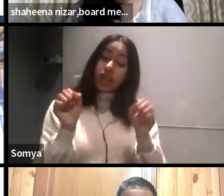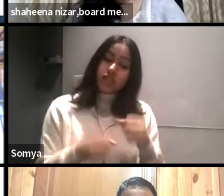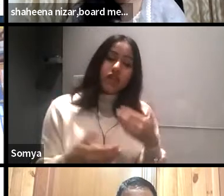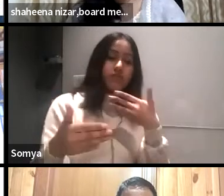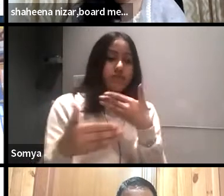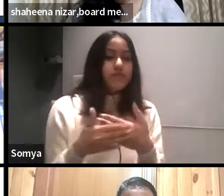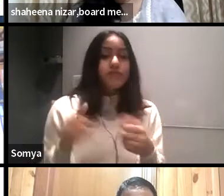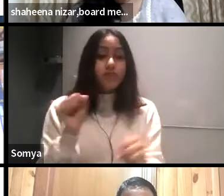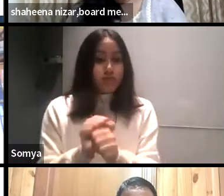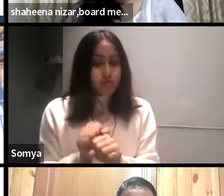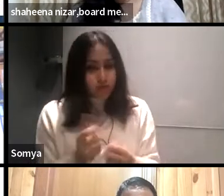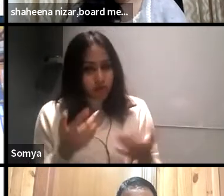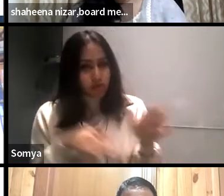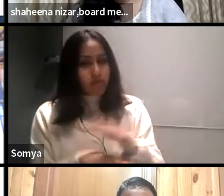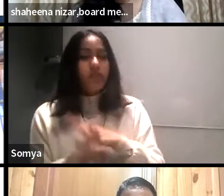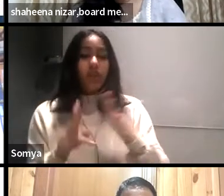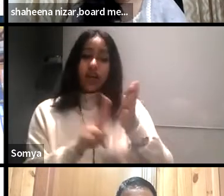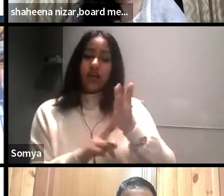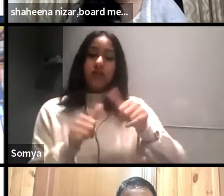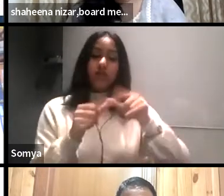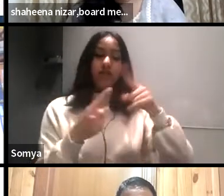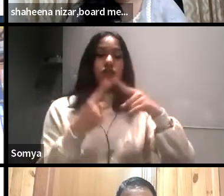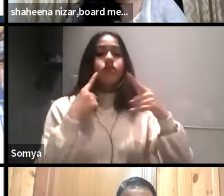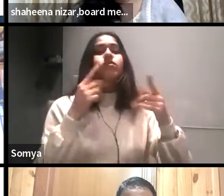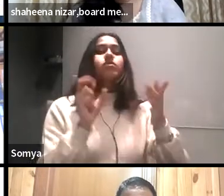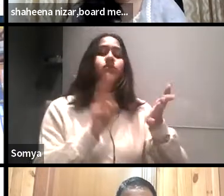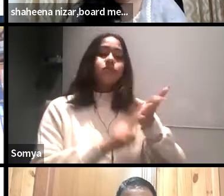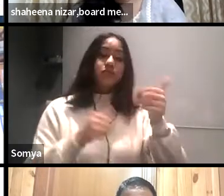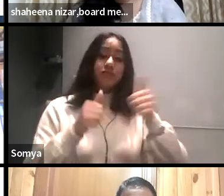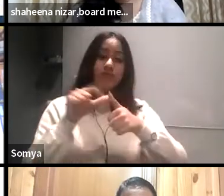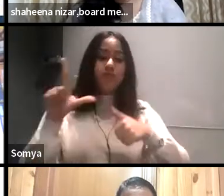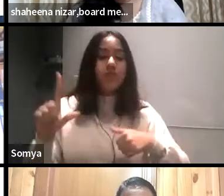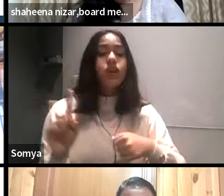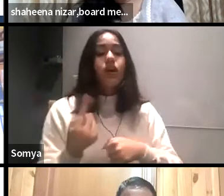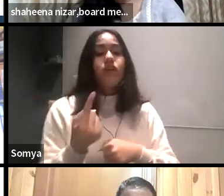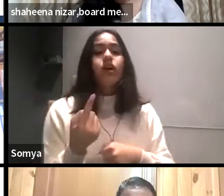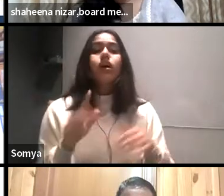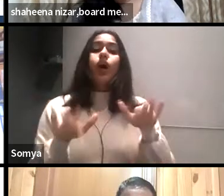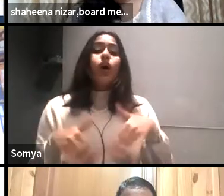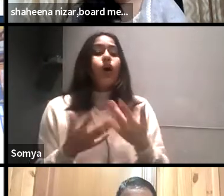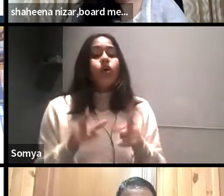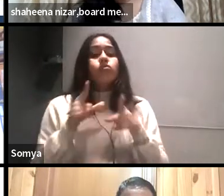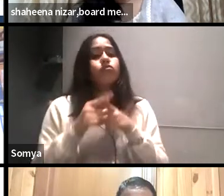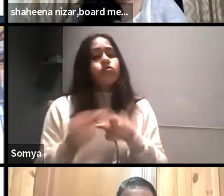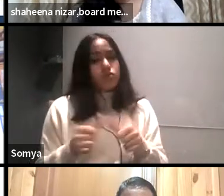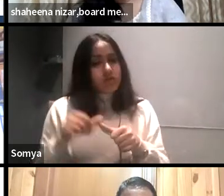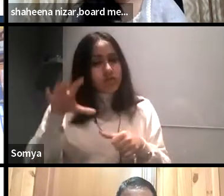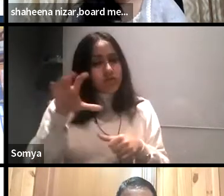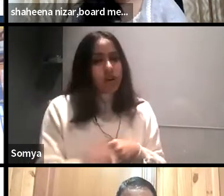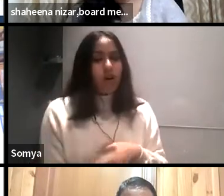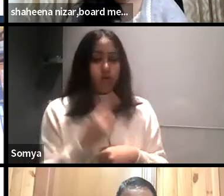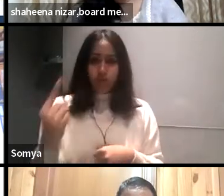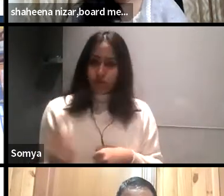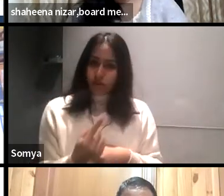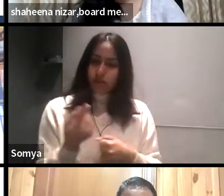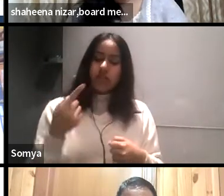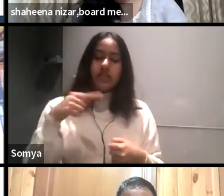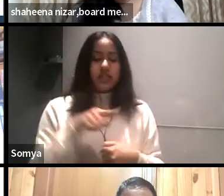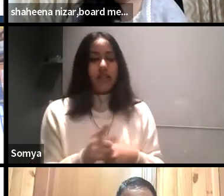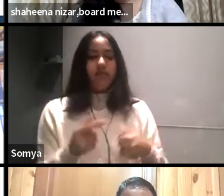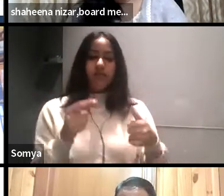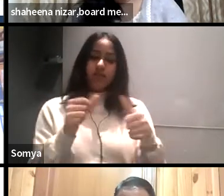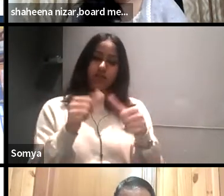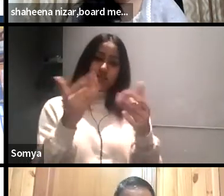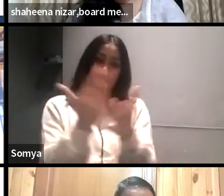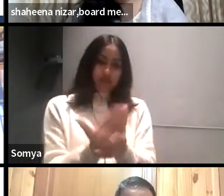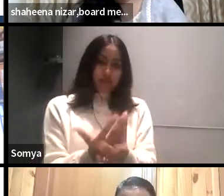most of these national institutions to look at things, how to do the assessment, online assessment or self-assessment.